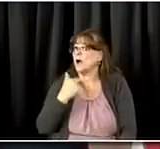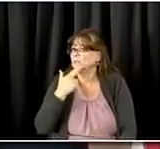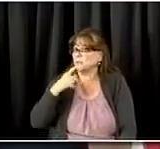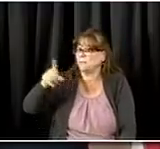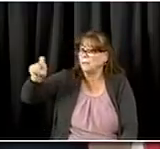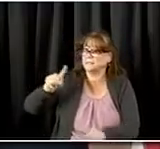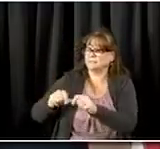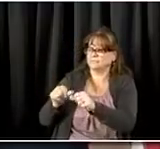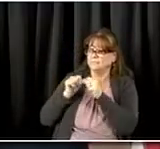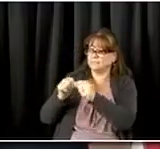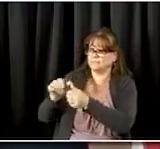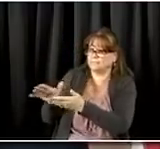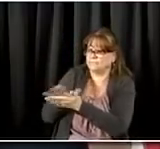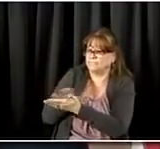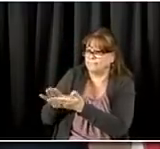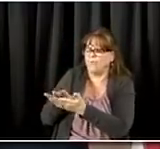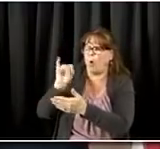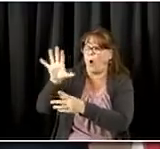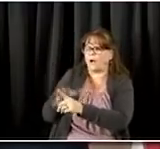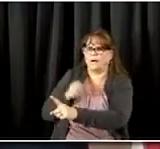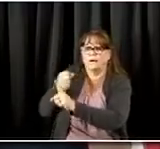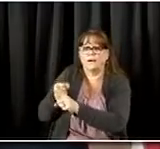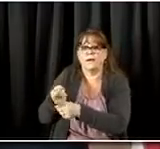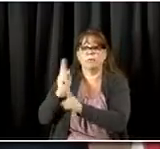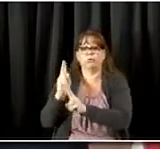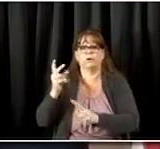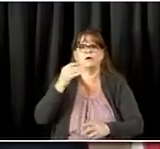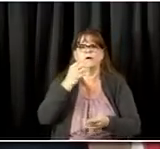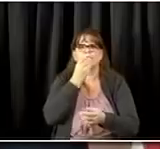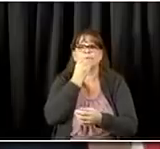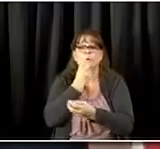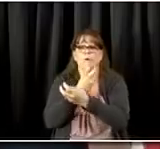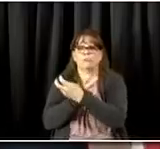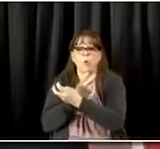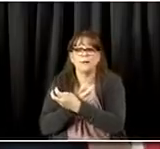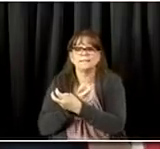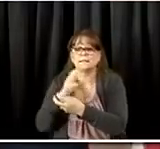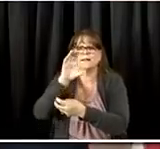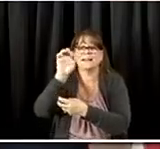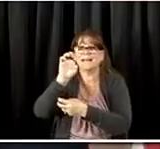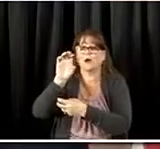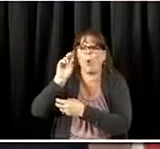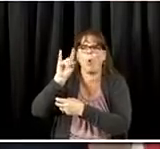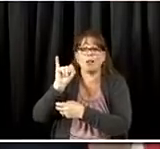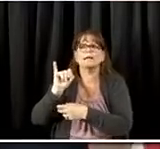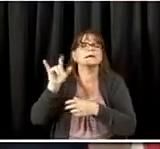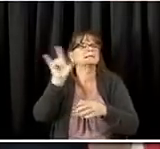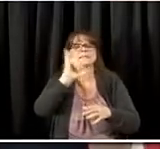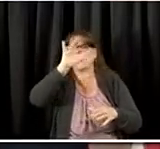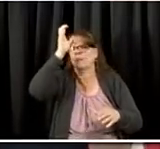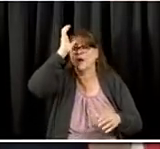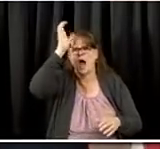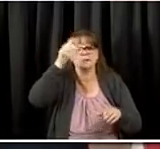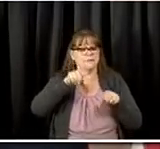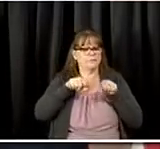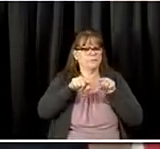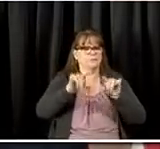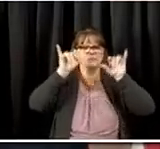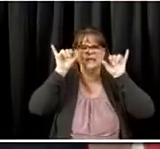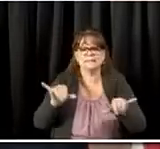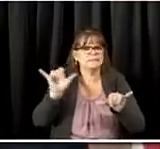proper protocols, and they have to operate under the proper COVID protocols. So it's no different than it's always been, regardless of the